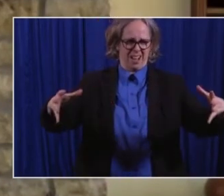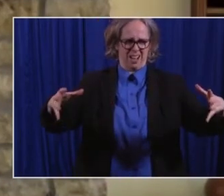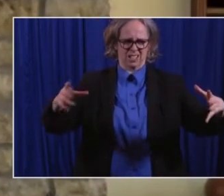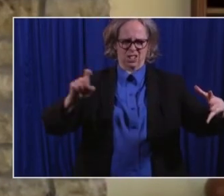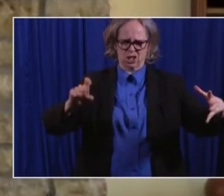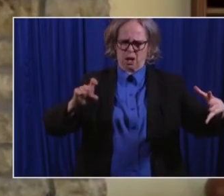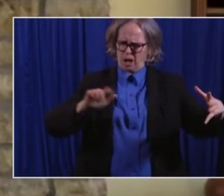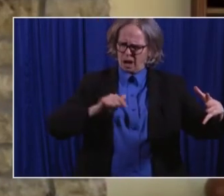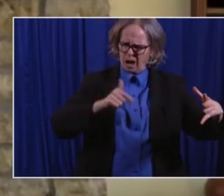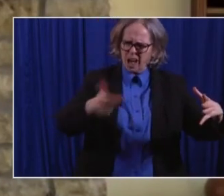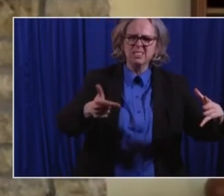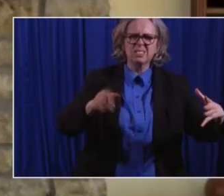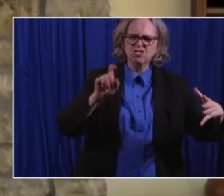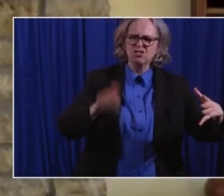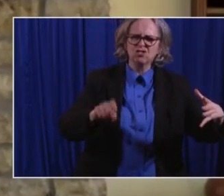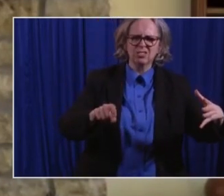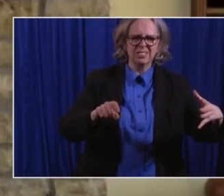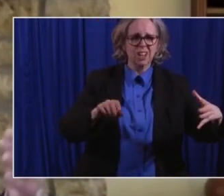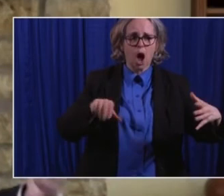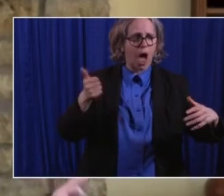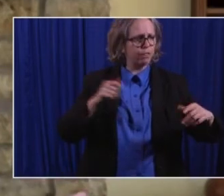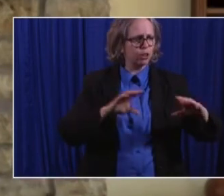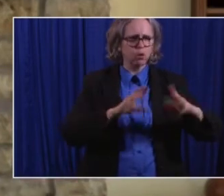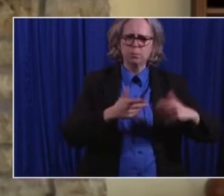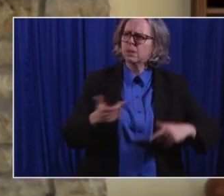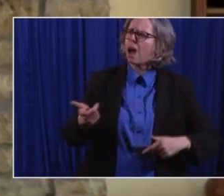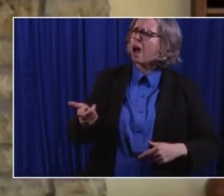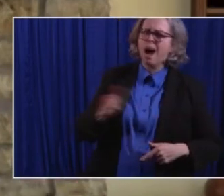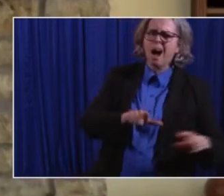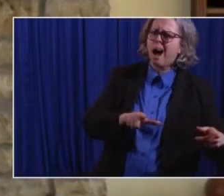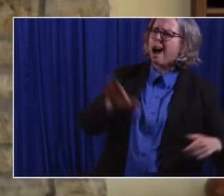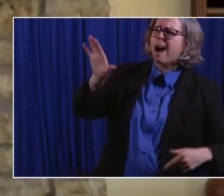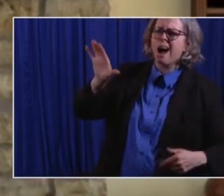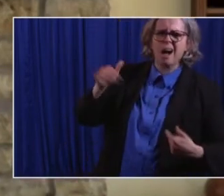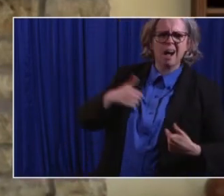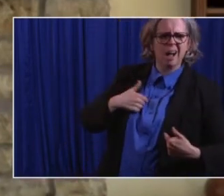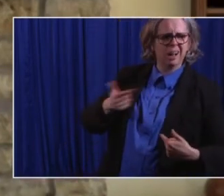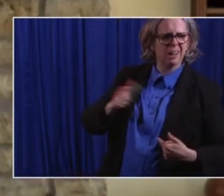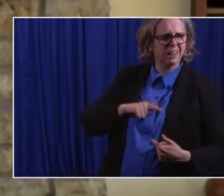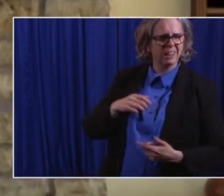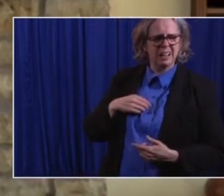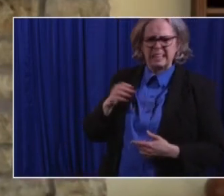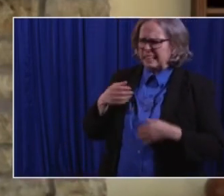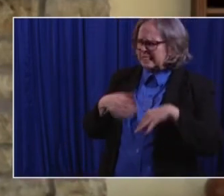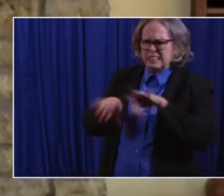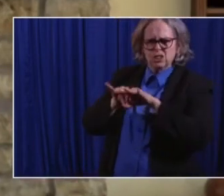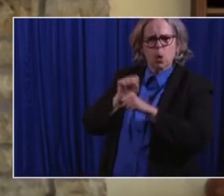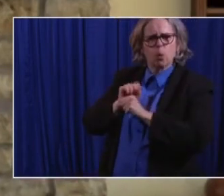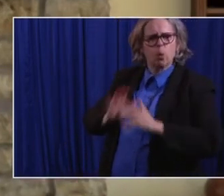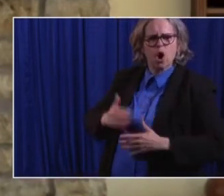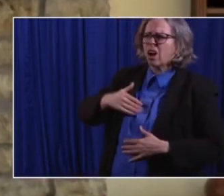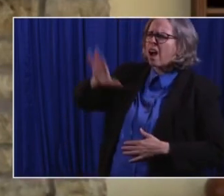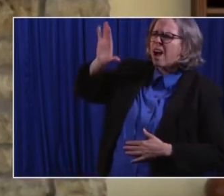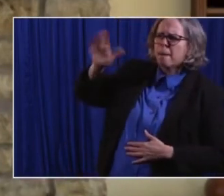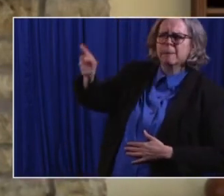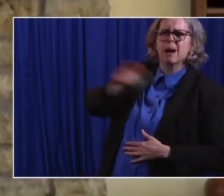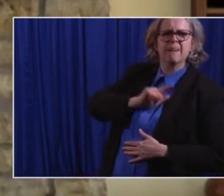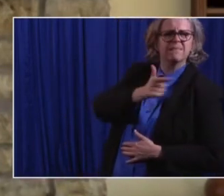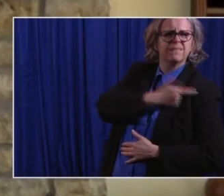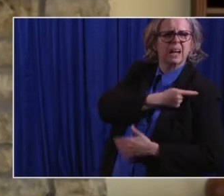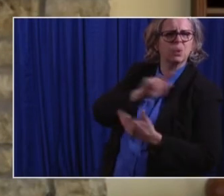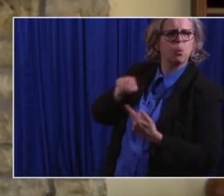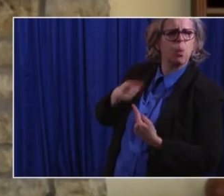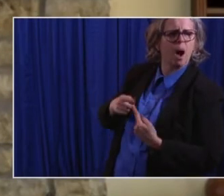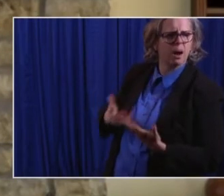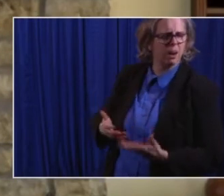everybody's got a good case. Essential workers have a very, very good case. But we have to make that decision that when